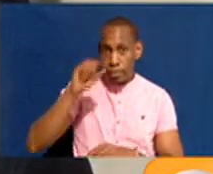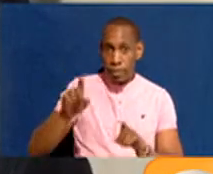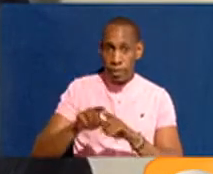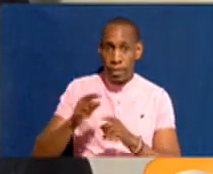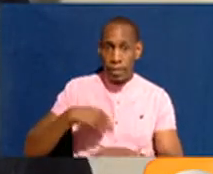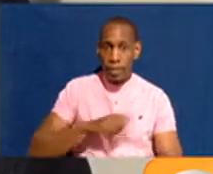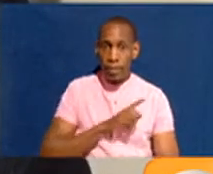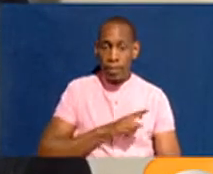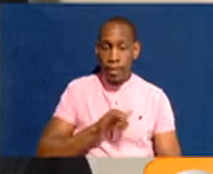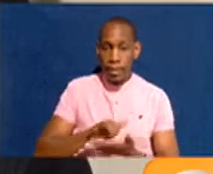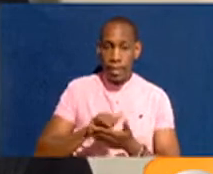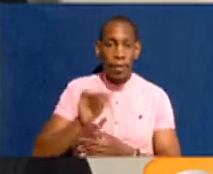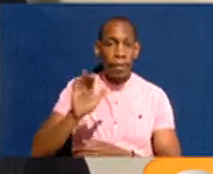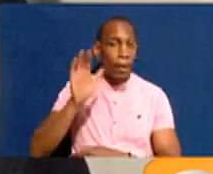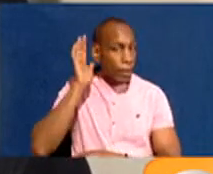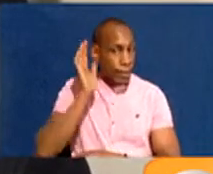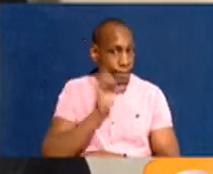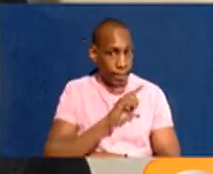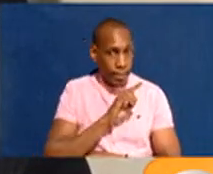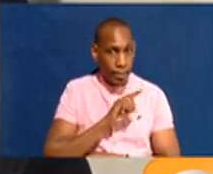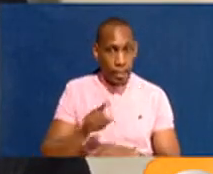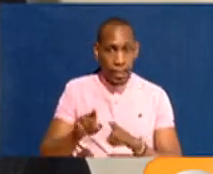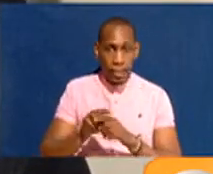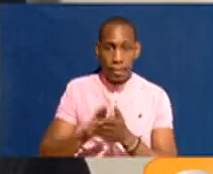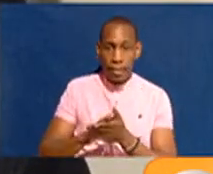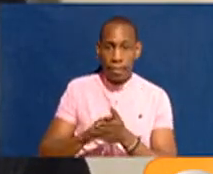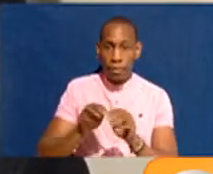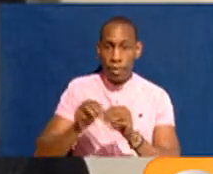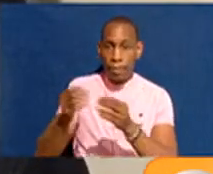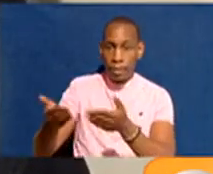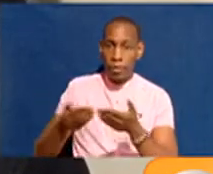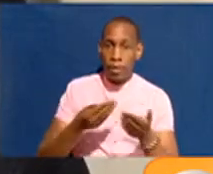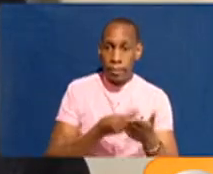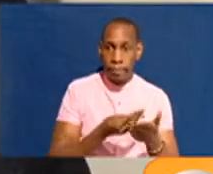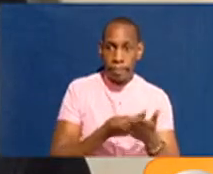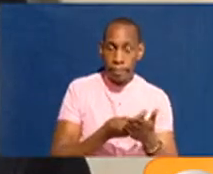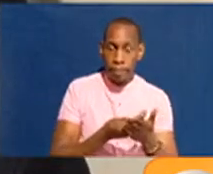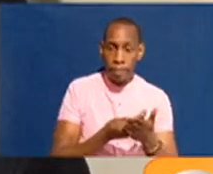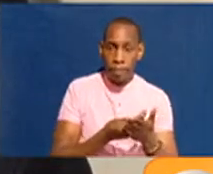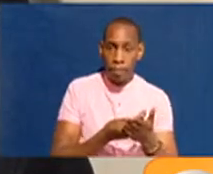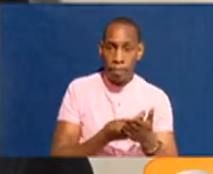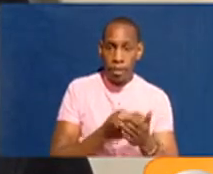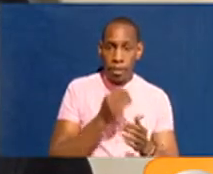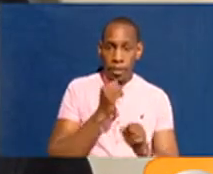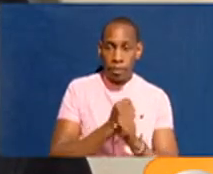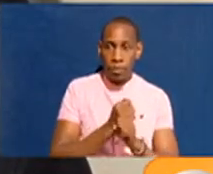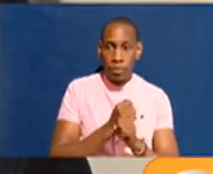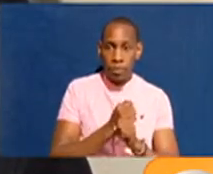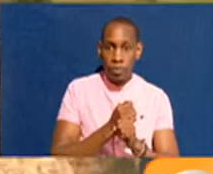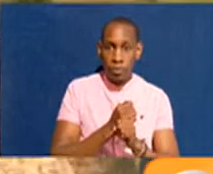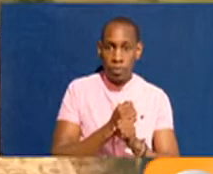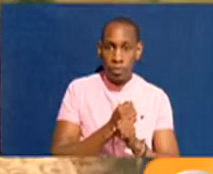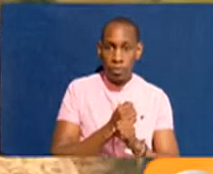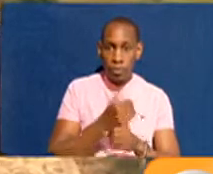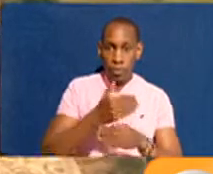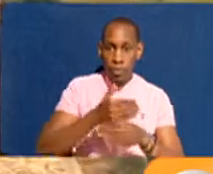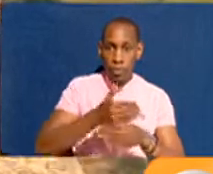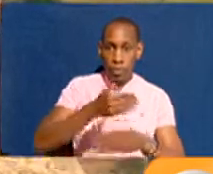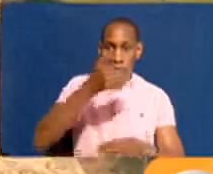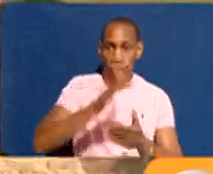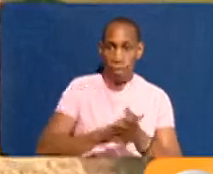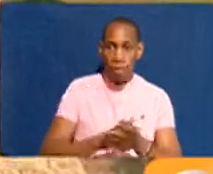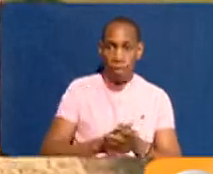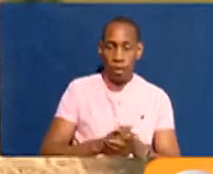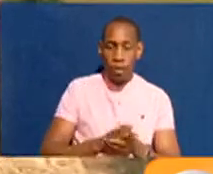were lucky that we were heard and we managed to receive funds to undertake the seawall. The seawall